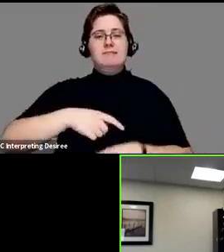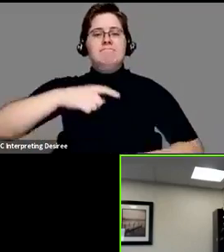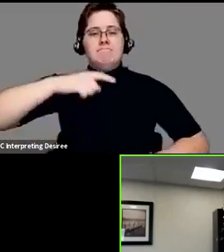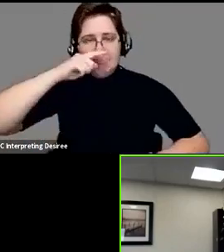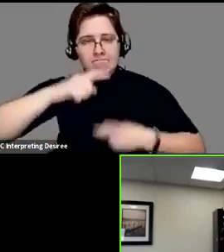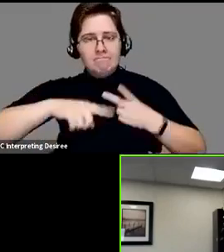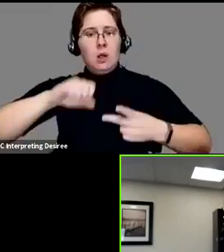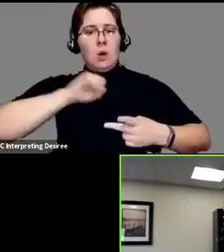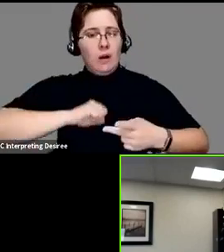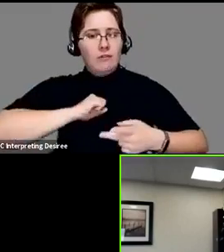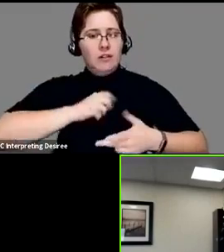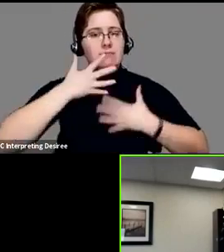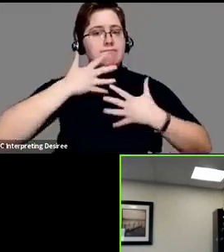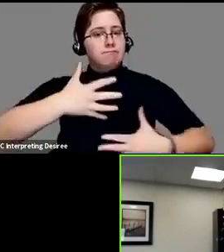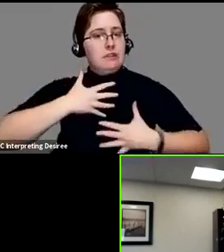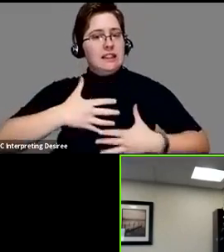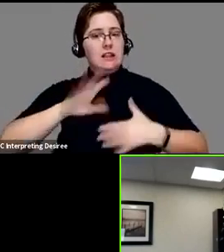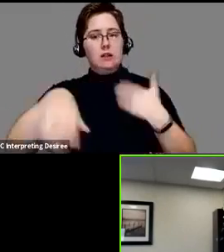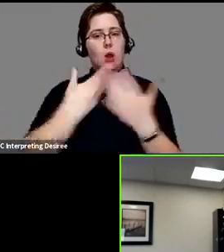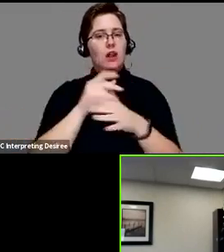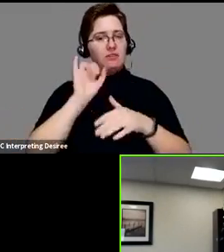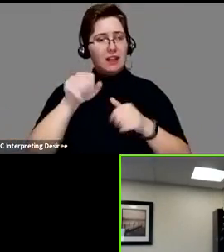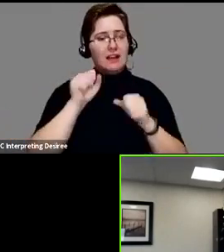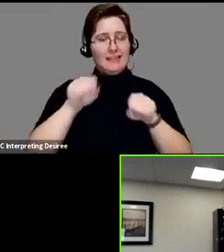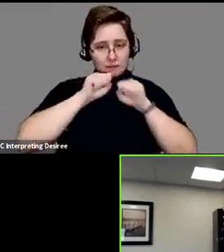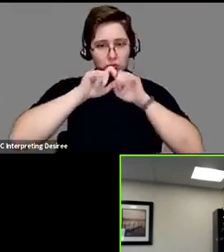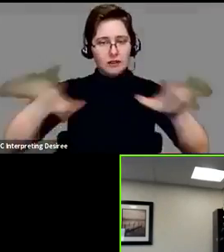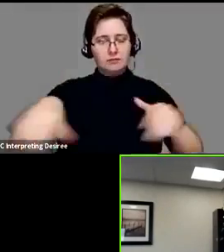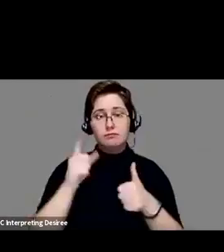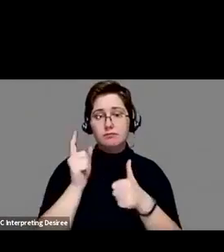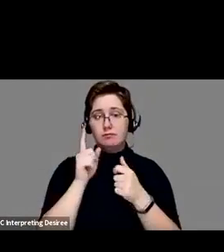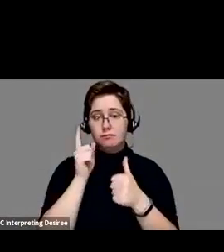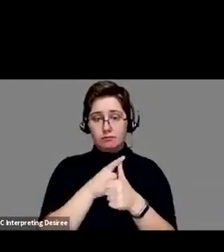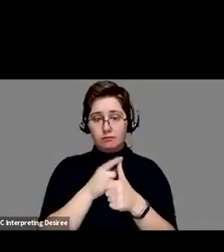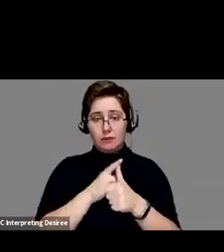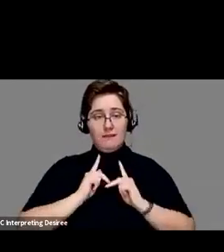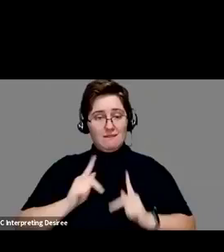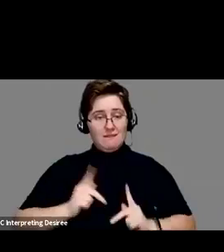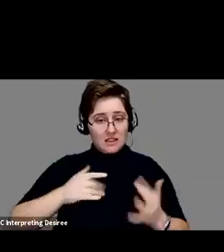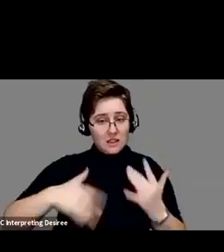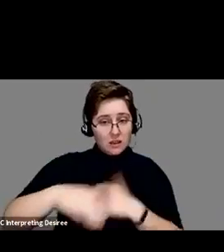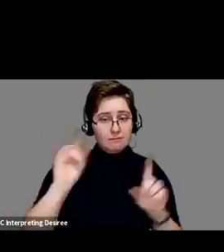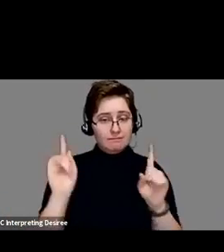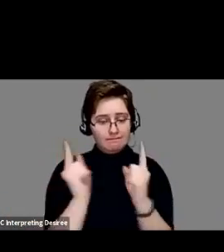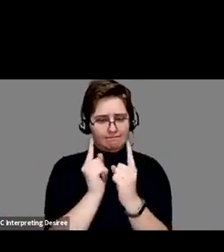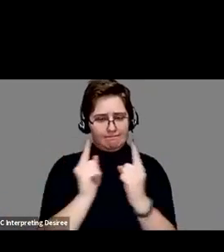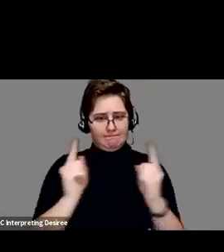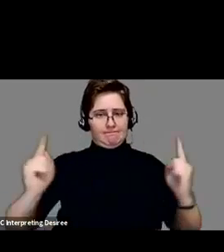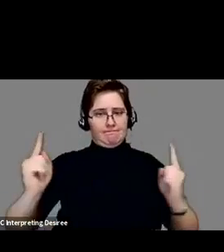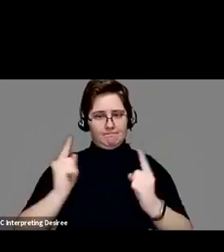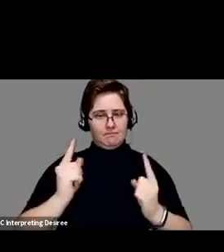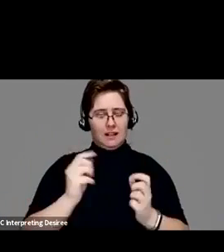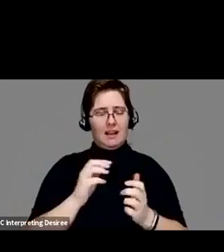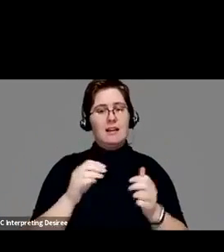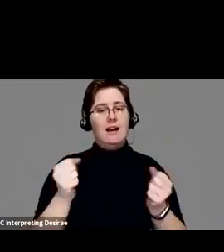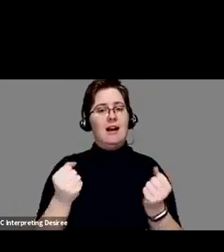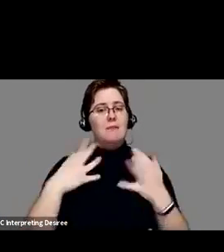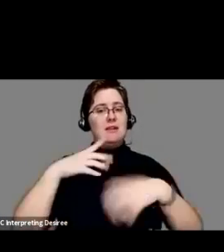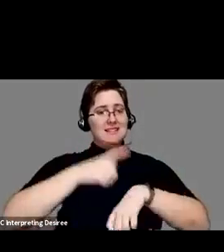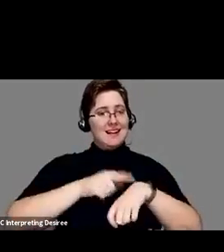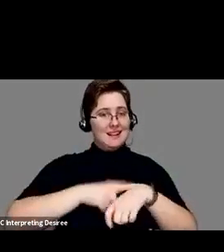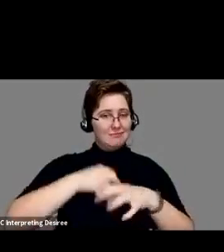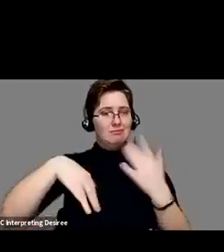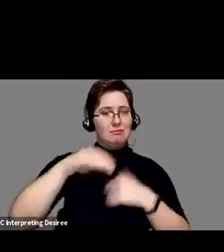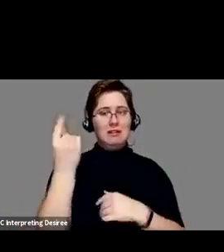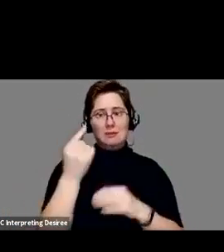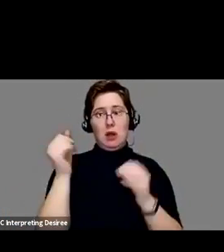coughing, through breathing. So two things: one, proximity, physical proximity, and the amount of time you're exposed to someone